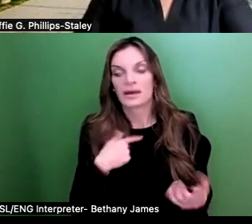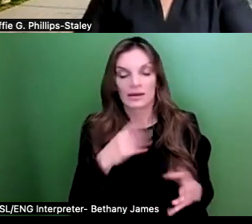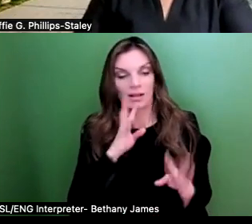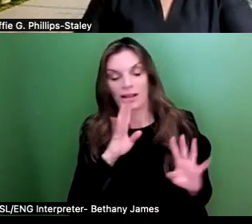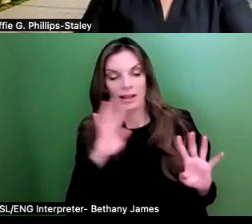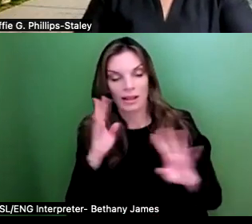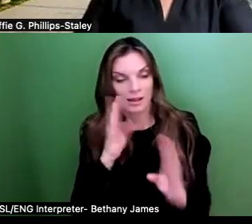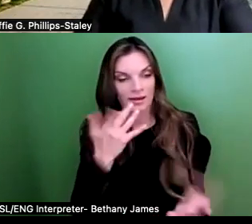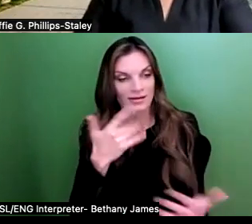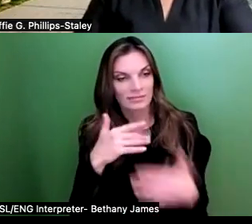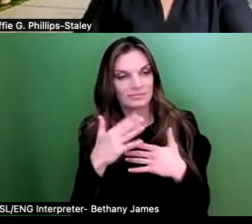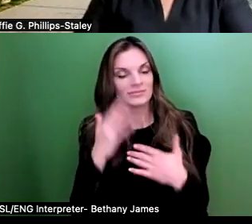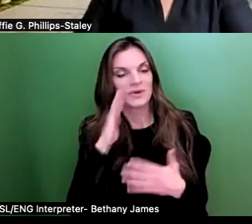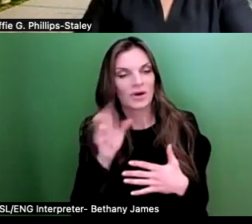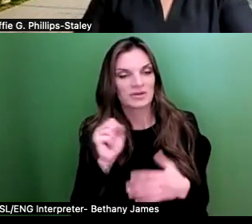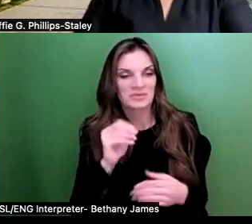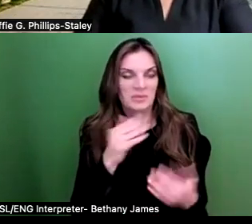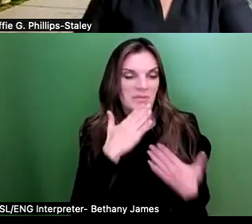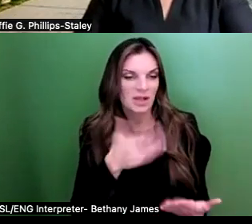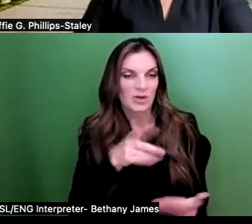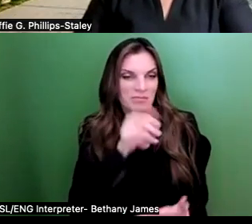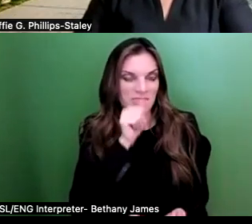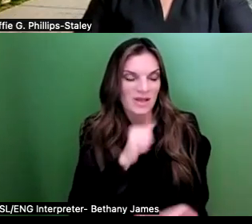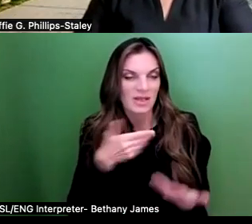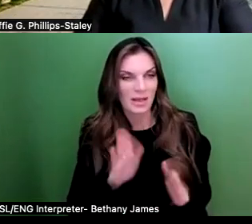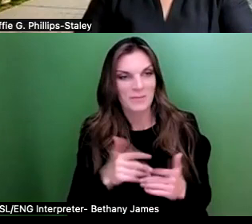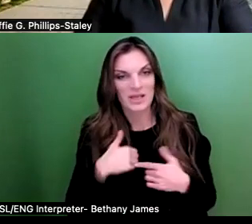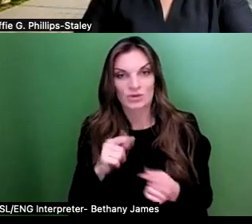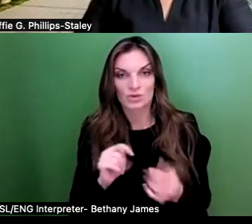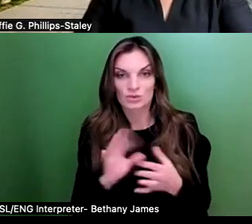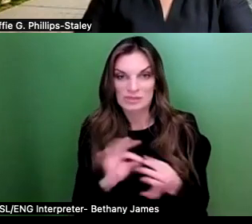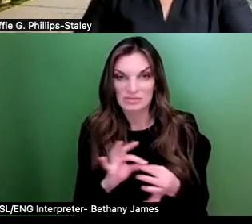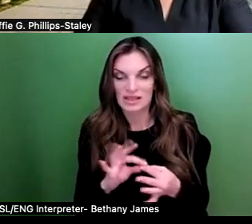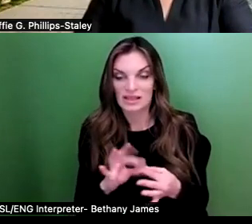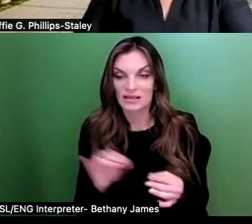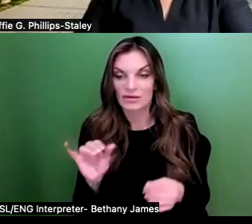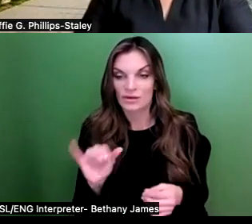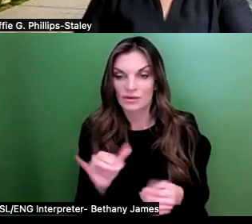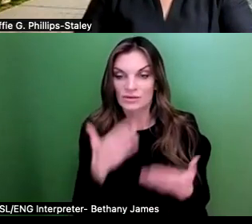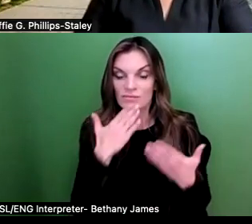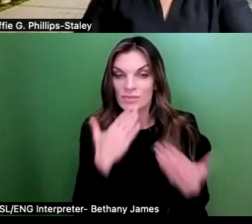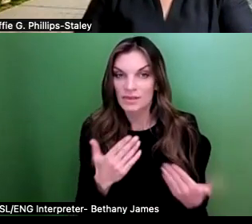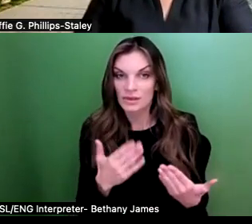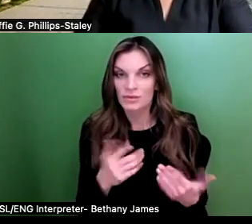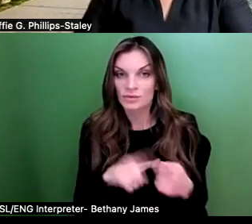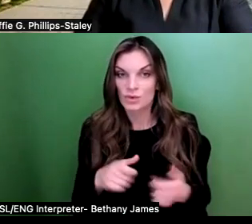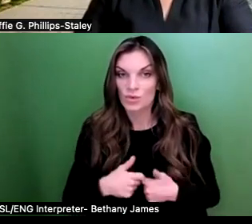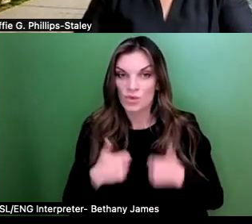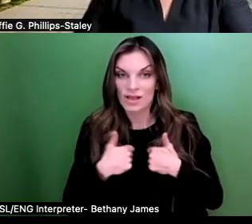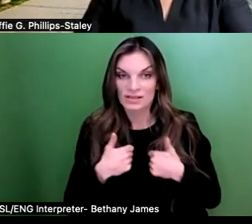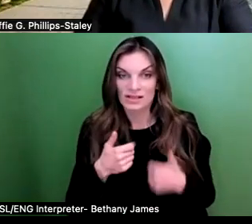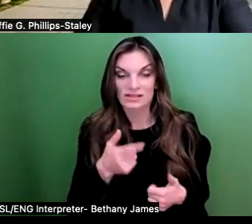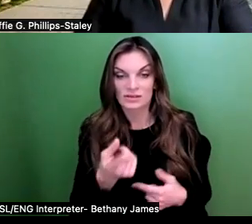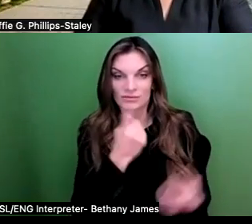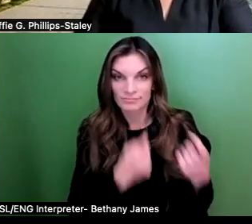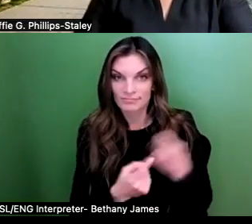words this evening. So I appreciate allowing me the opportunity to speak. And also to the residents that have posed